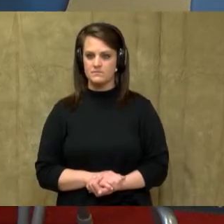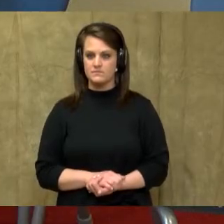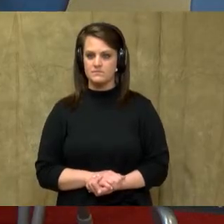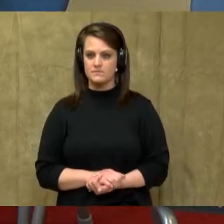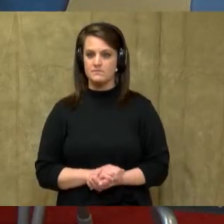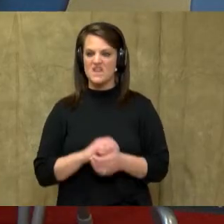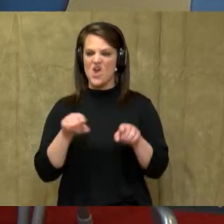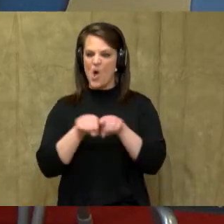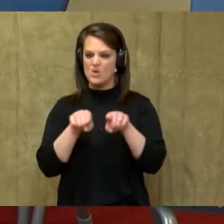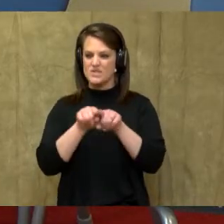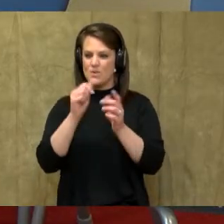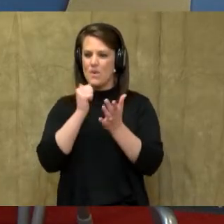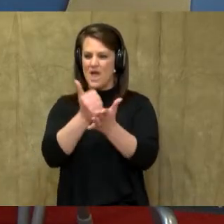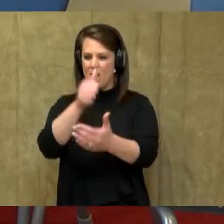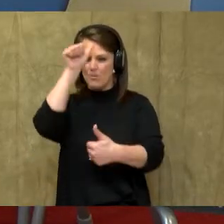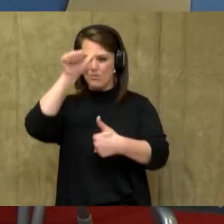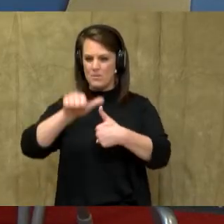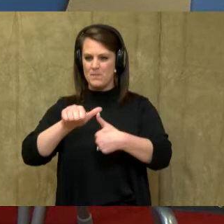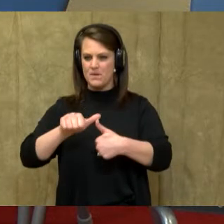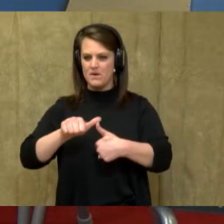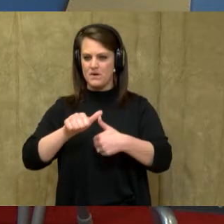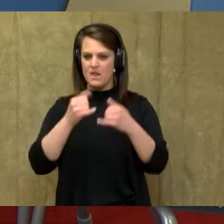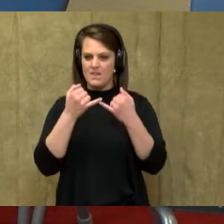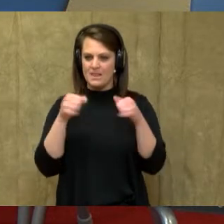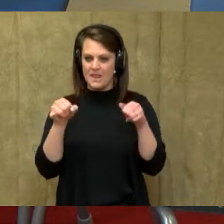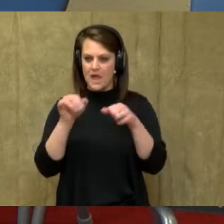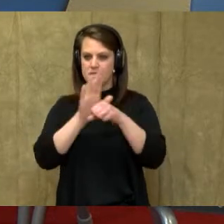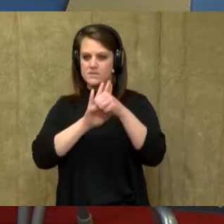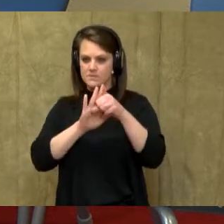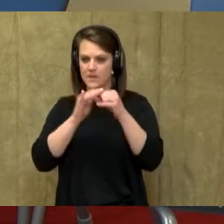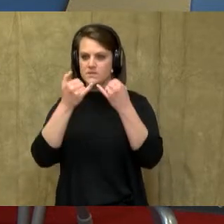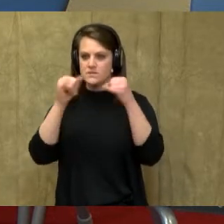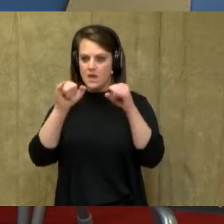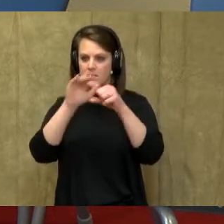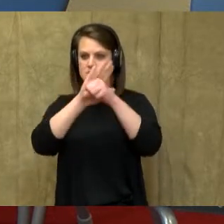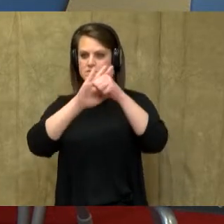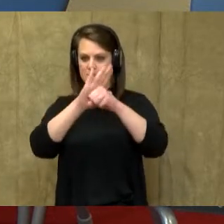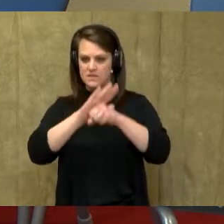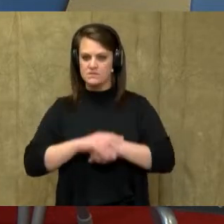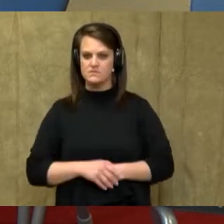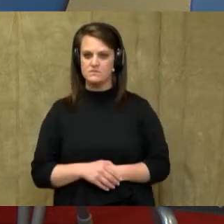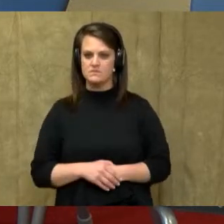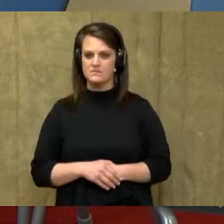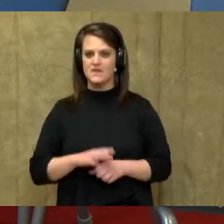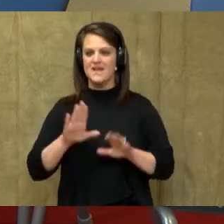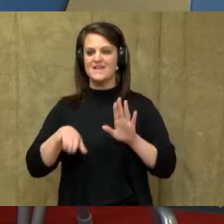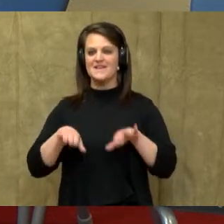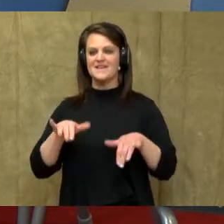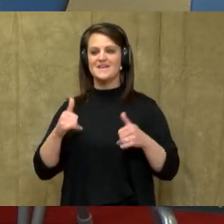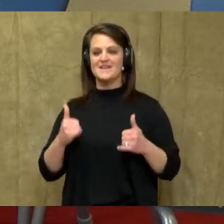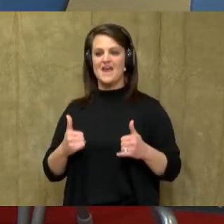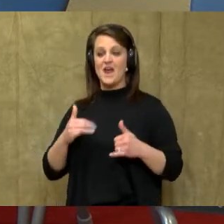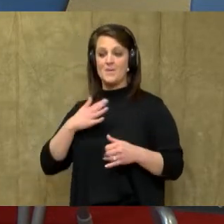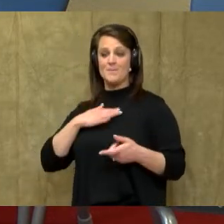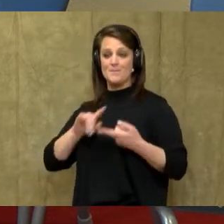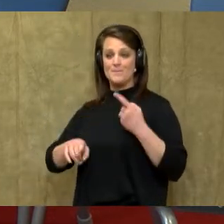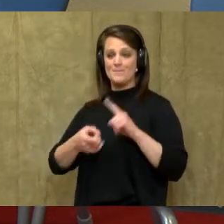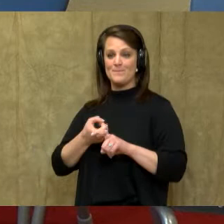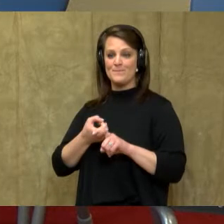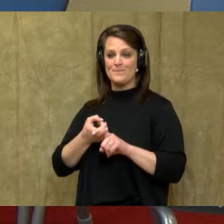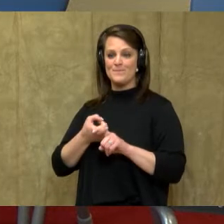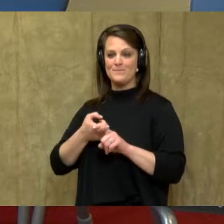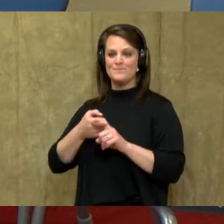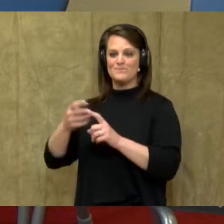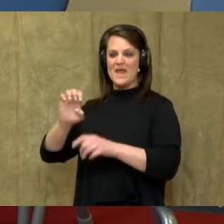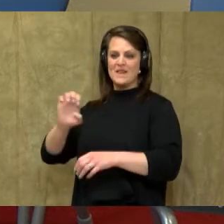that can also help you to remember those lines and spaces. Now, I want to do a shout out to my friend and fellow elementary